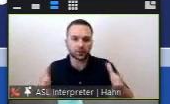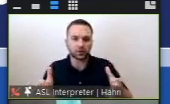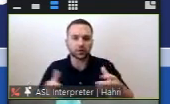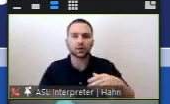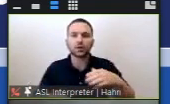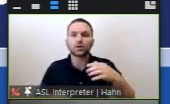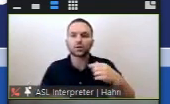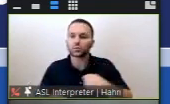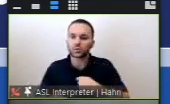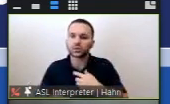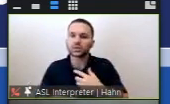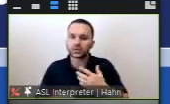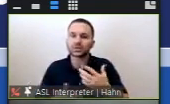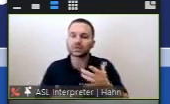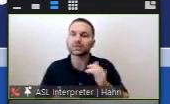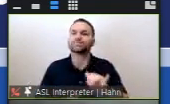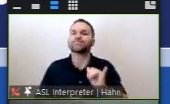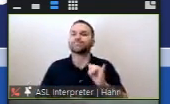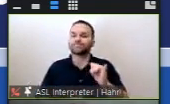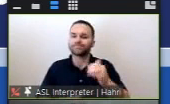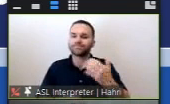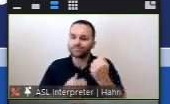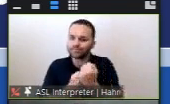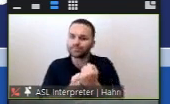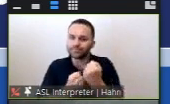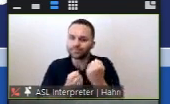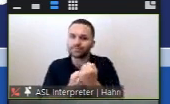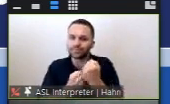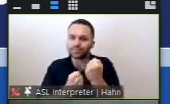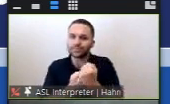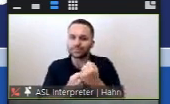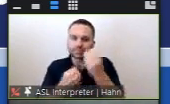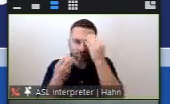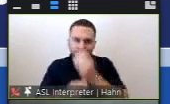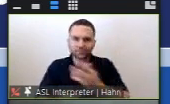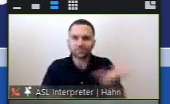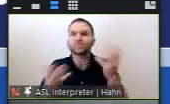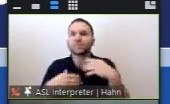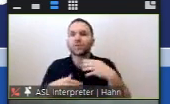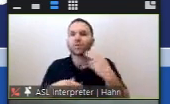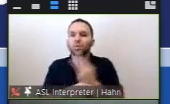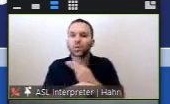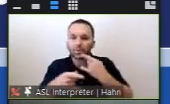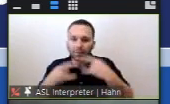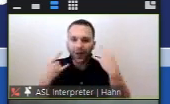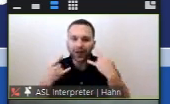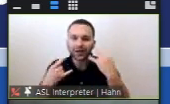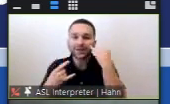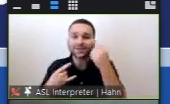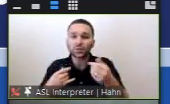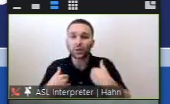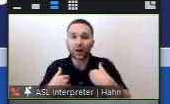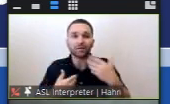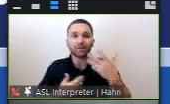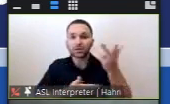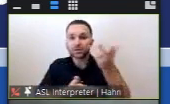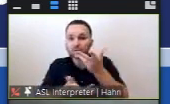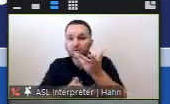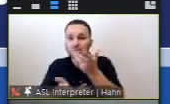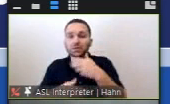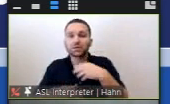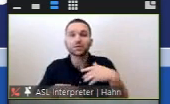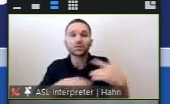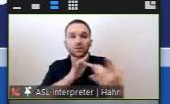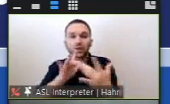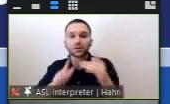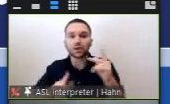the messaging that we have out there right now about the importance of wearing masks, especially if you have regular contact with individuals who are higher risk, or